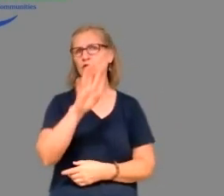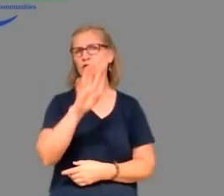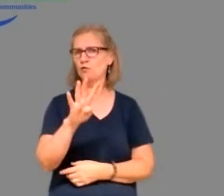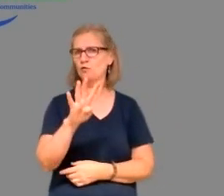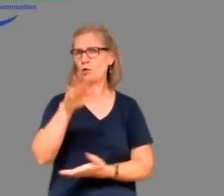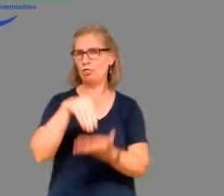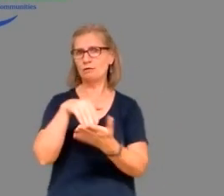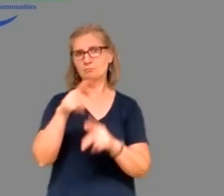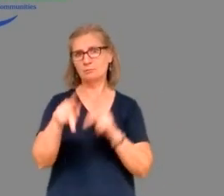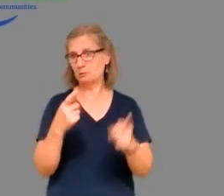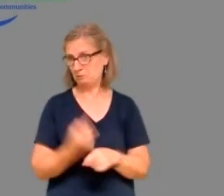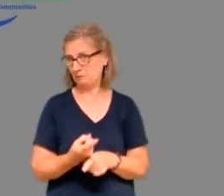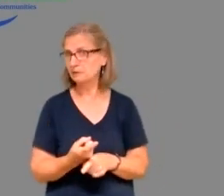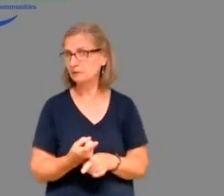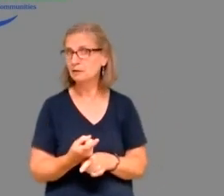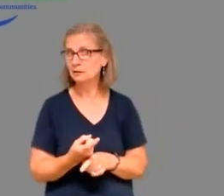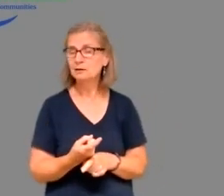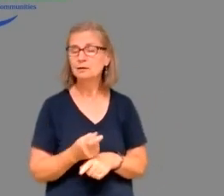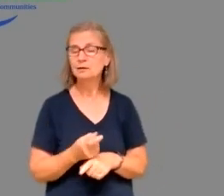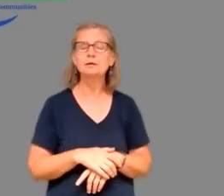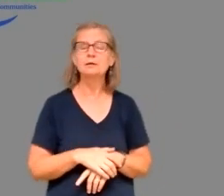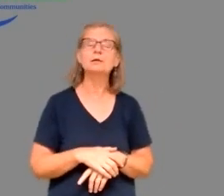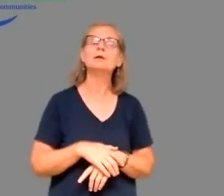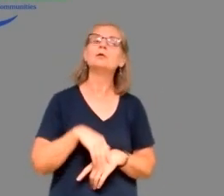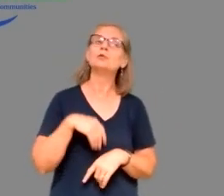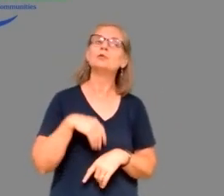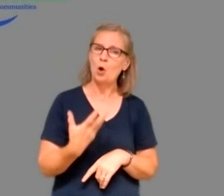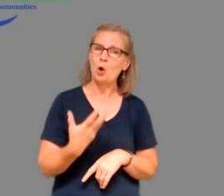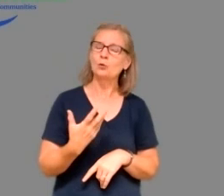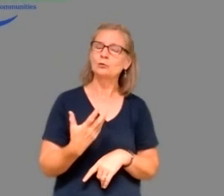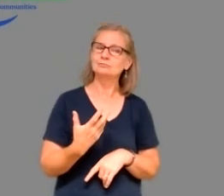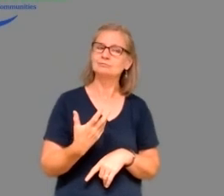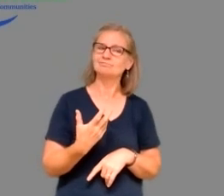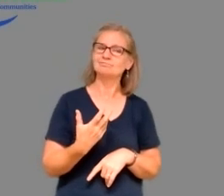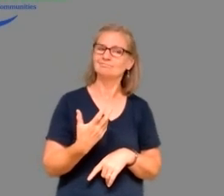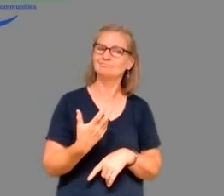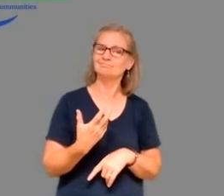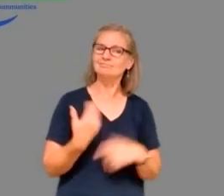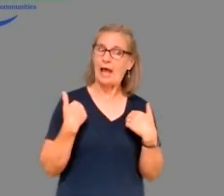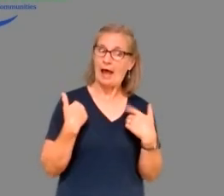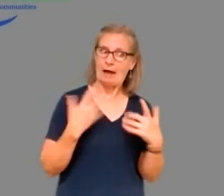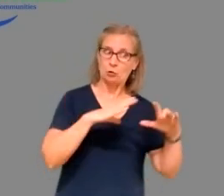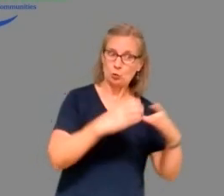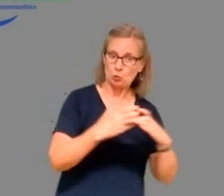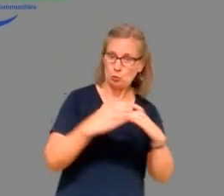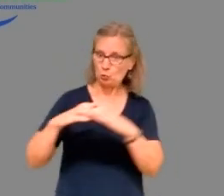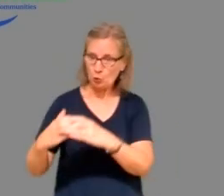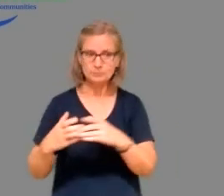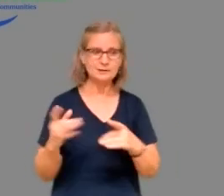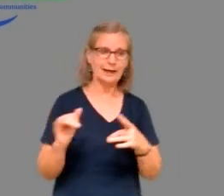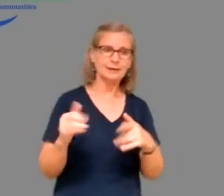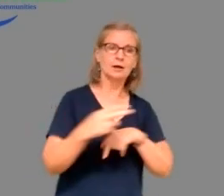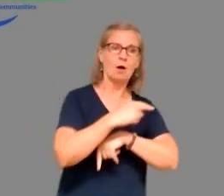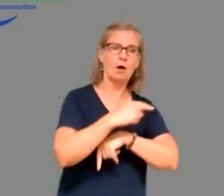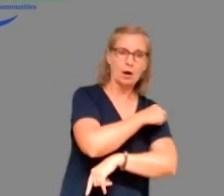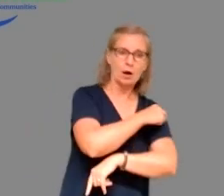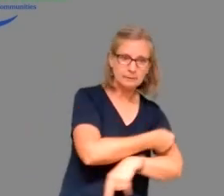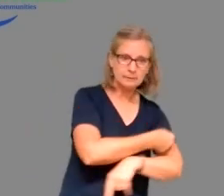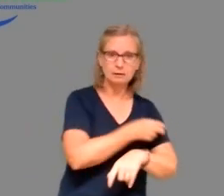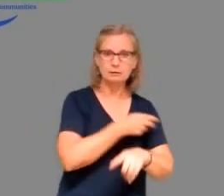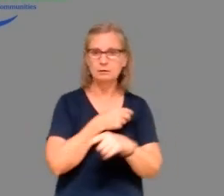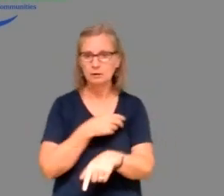mean, and to be able to get those groups together, though, the help, the hospitals, the clinics, the